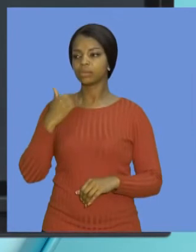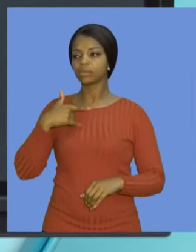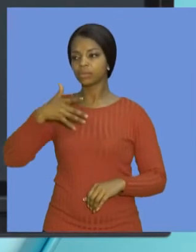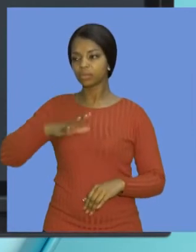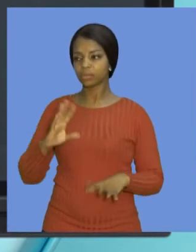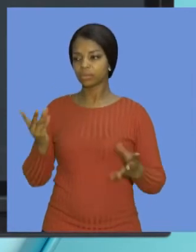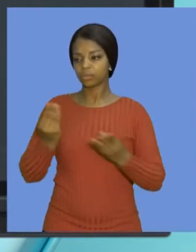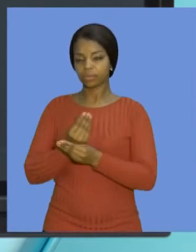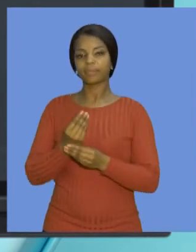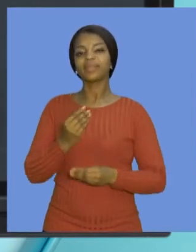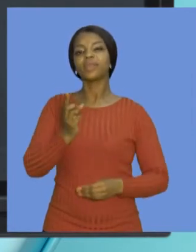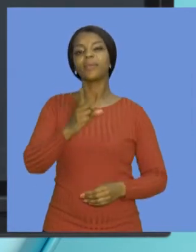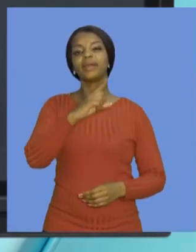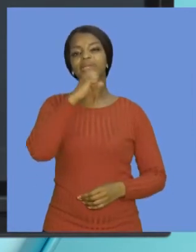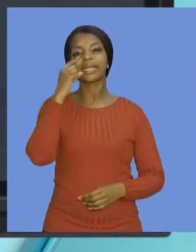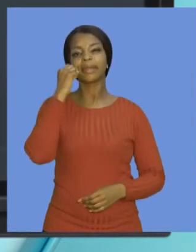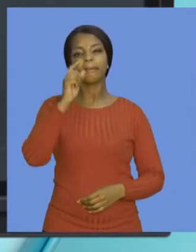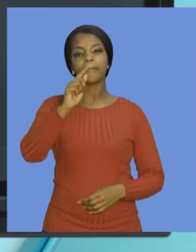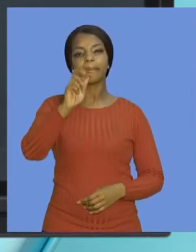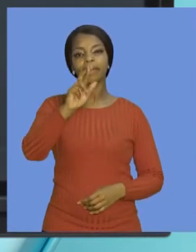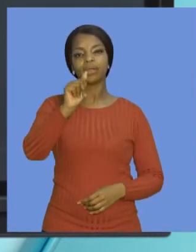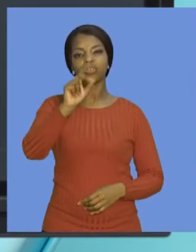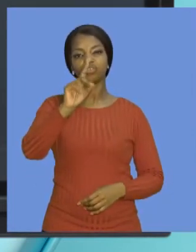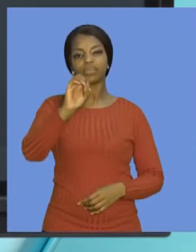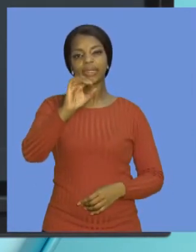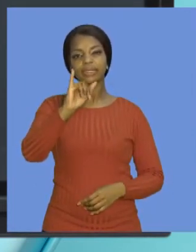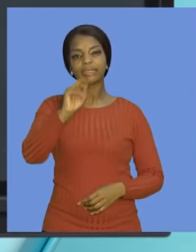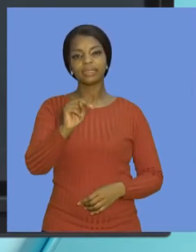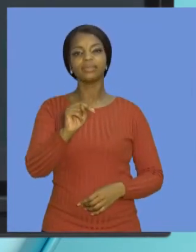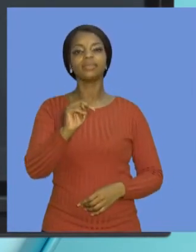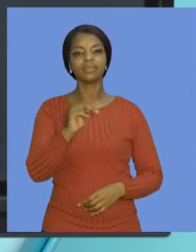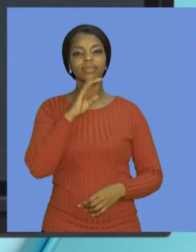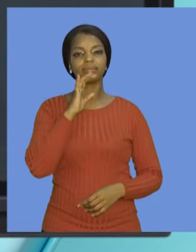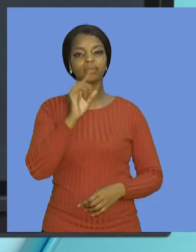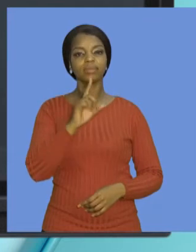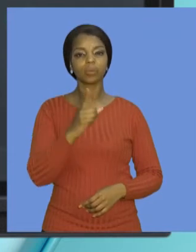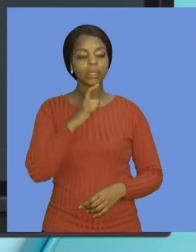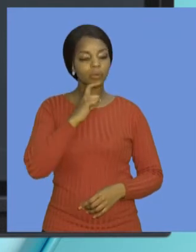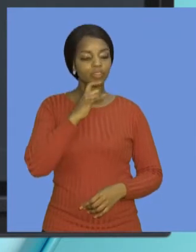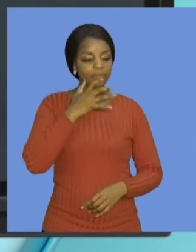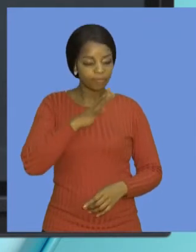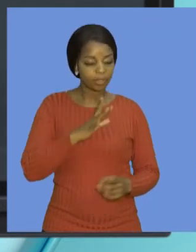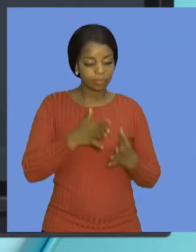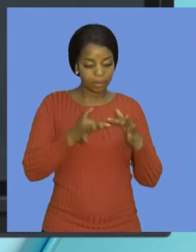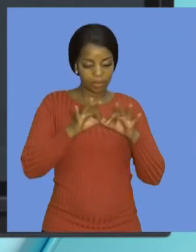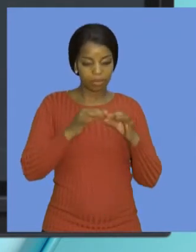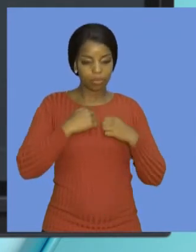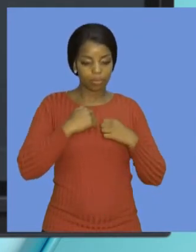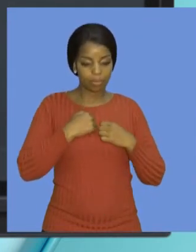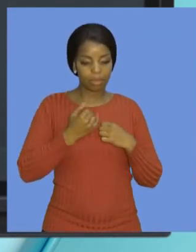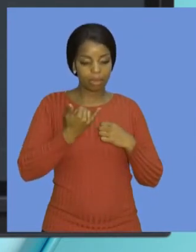At times you'll see they use the word trade in value as well. It means one and the same thing. It means it is the value that it